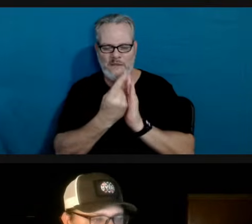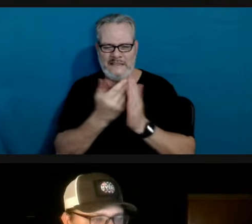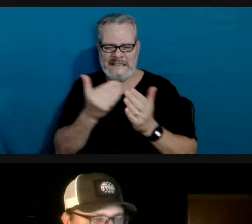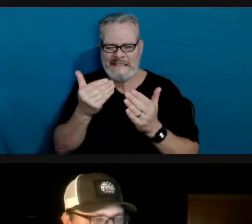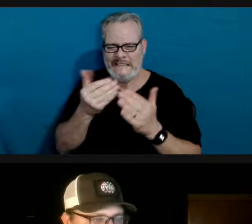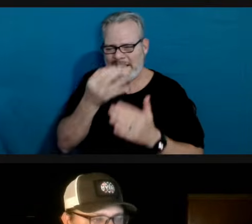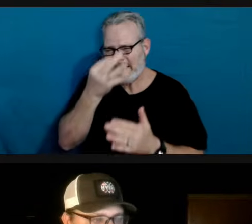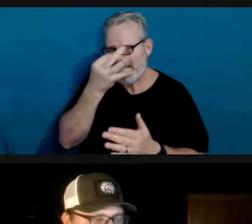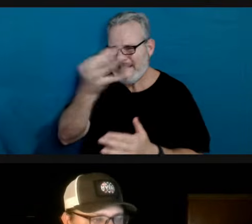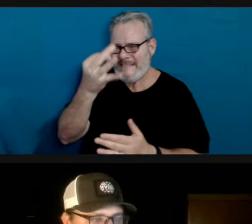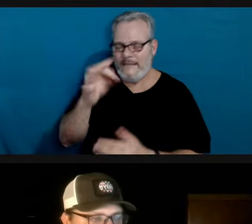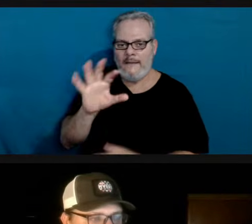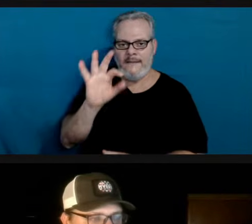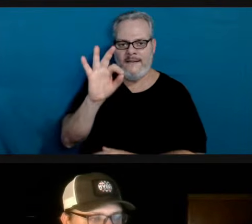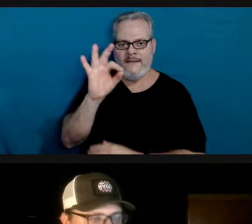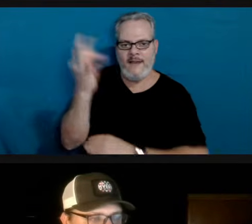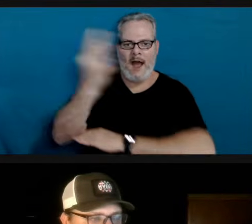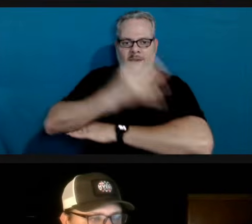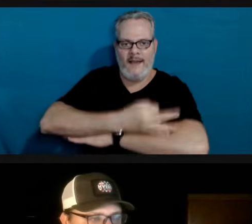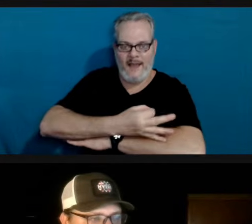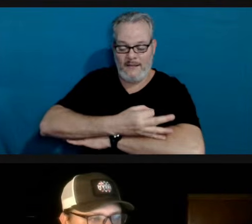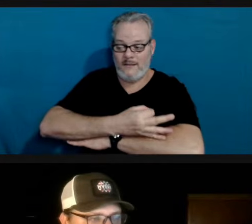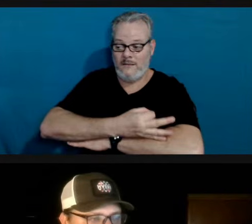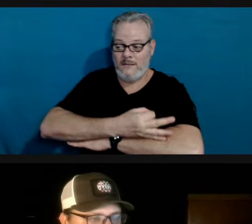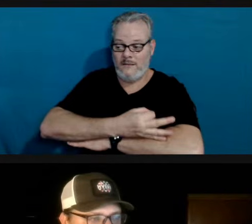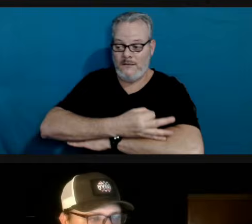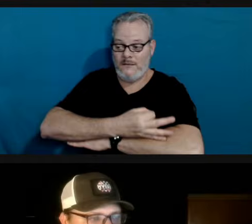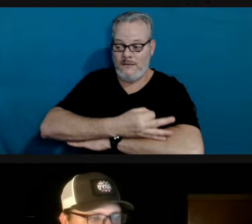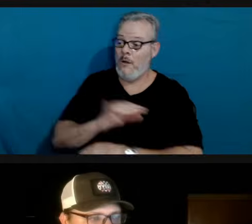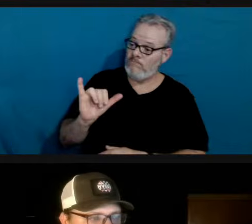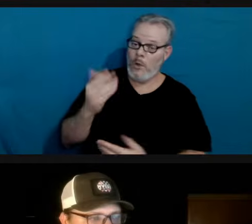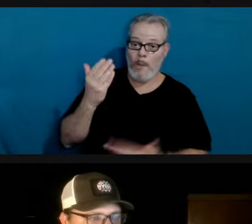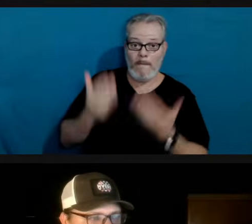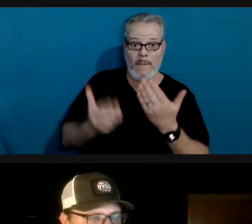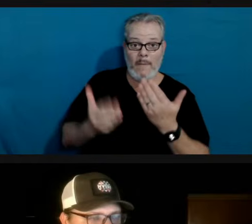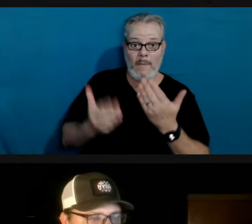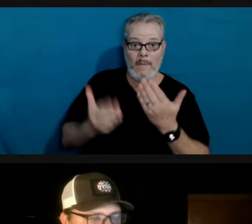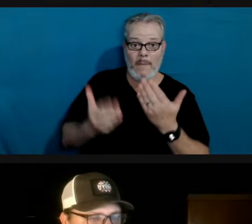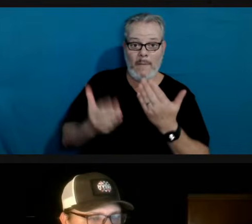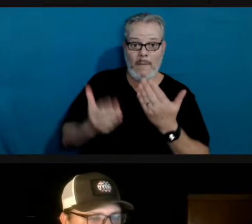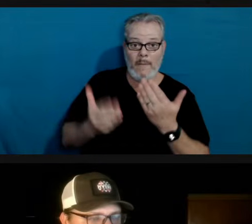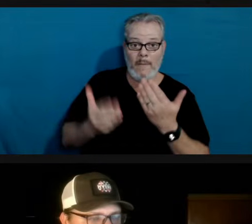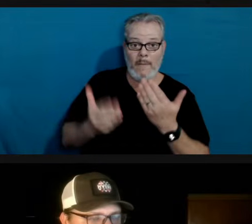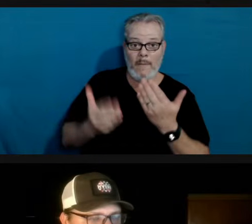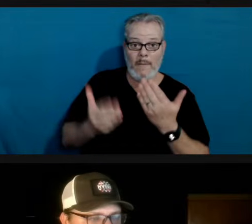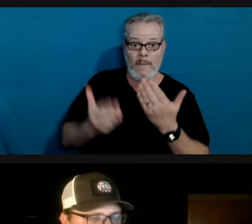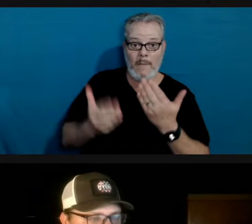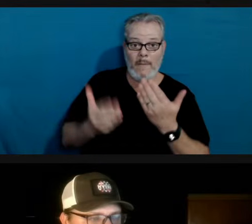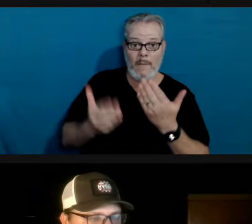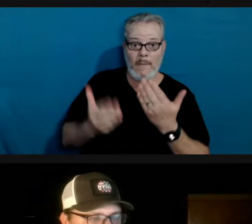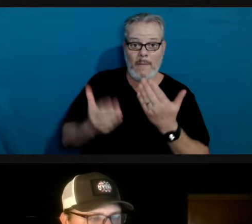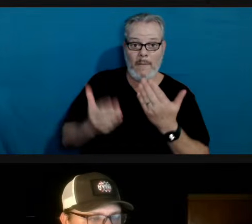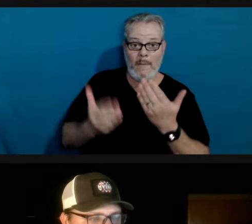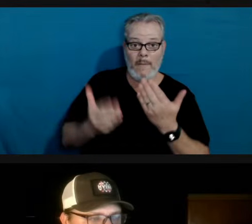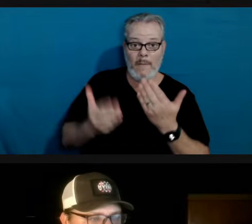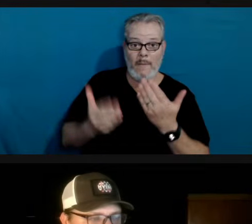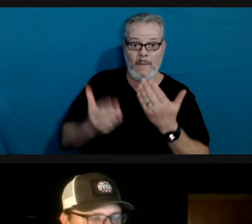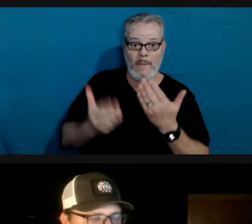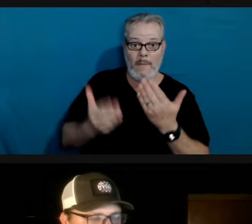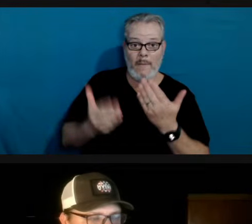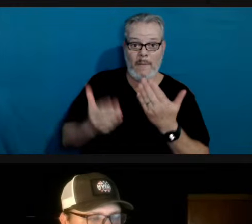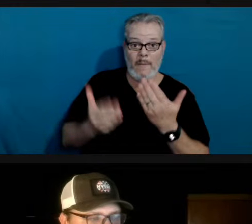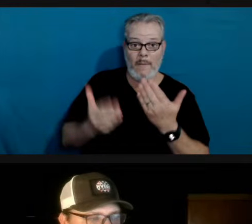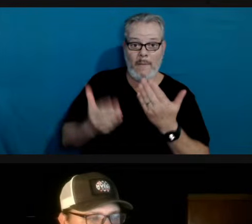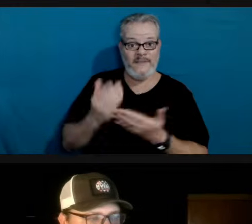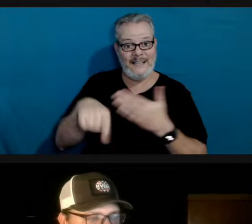pause. Well, maybe next week we'll, after this next Kona Low goes through, we'll have a little bit better visuals. Hey, if we make